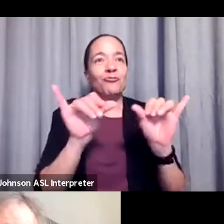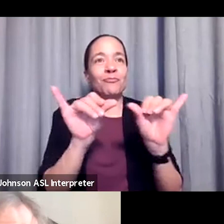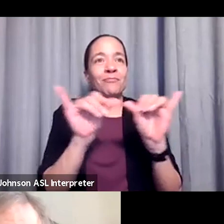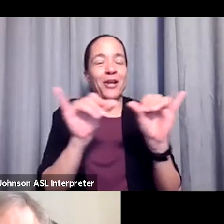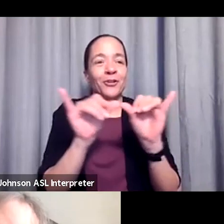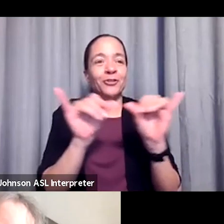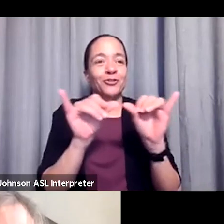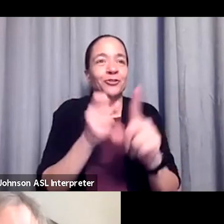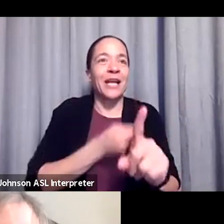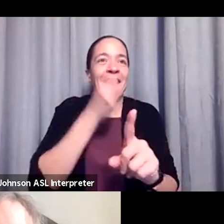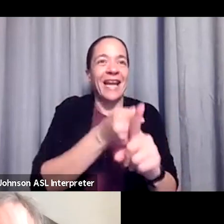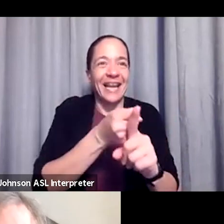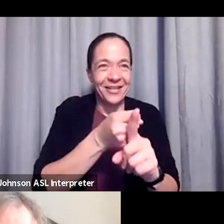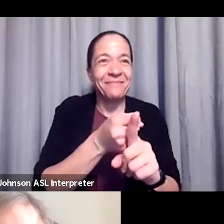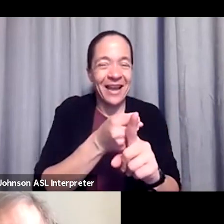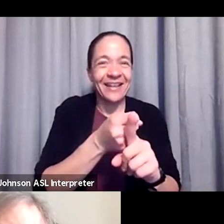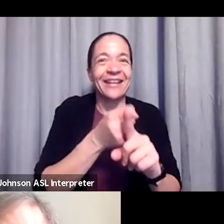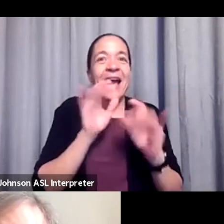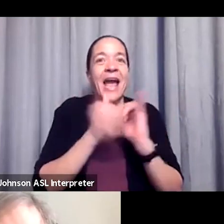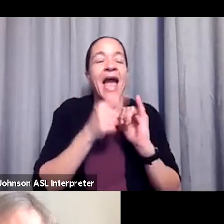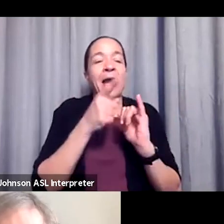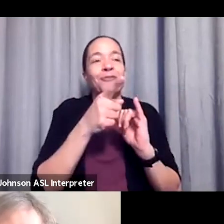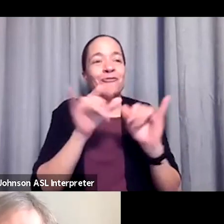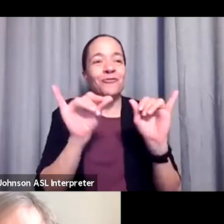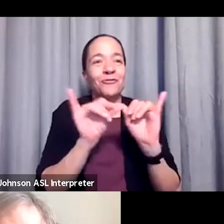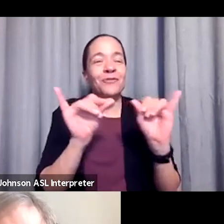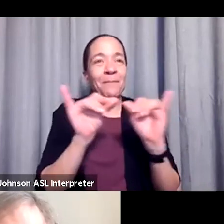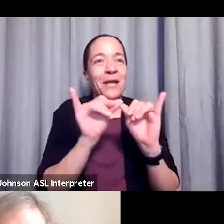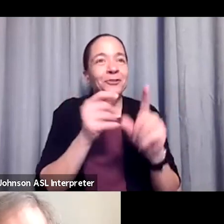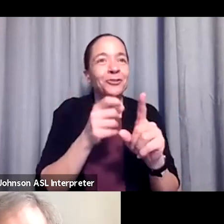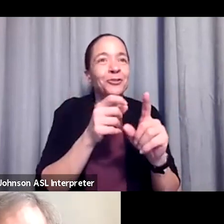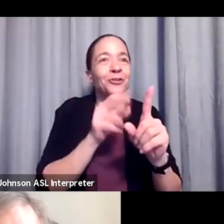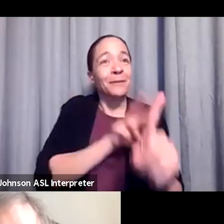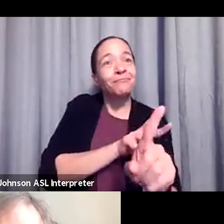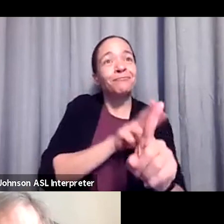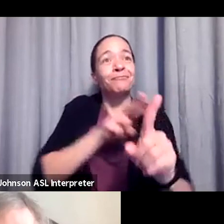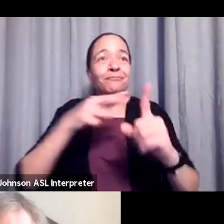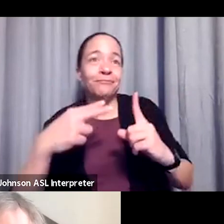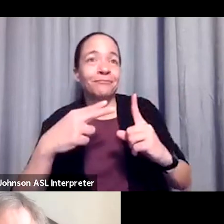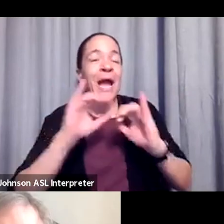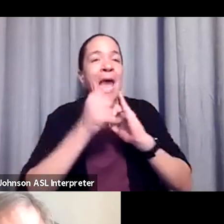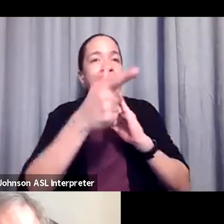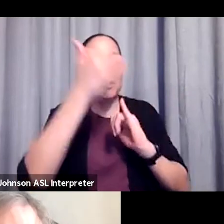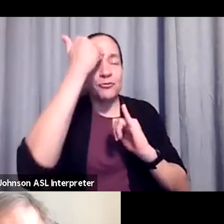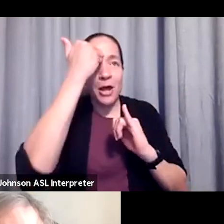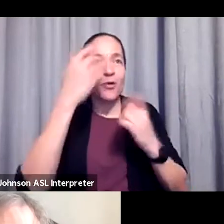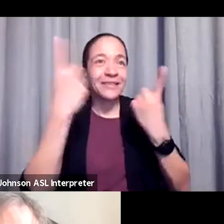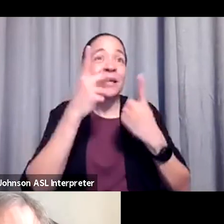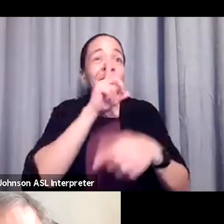or measure impact in comms? But in this case, how do you measure narrative shifts? How do you know when things have changed?